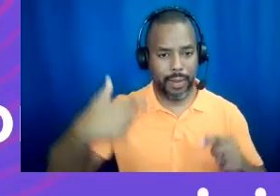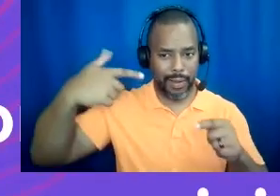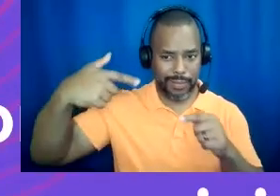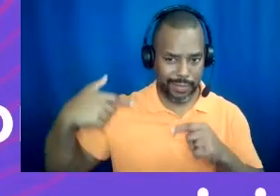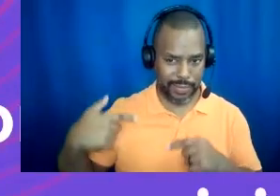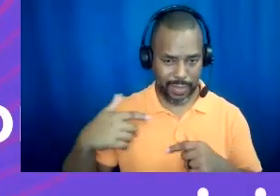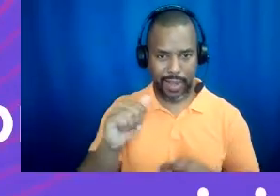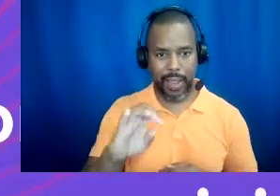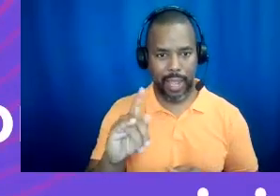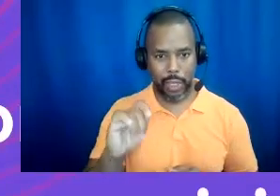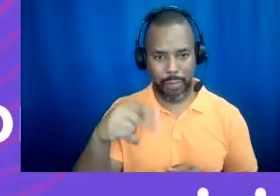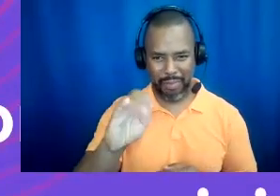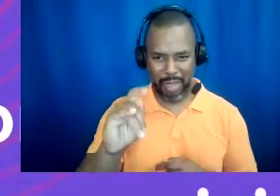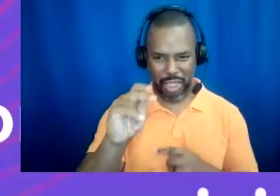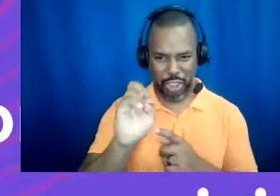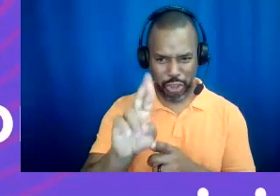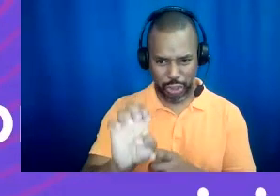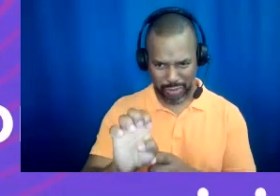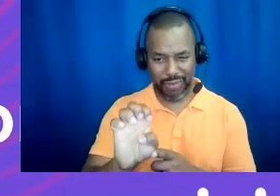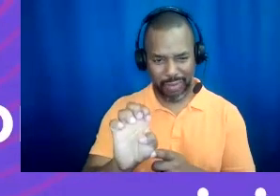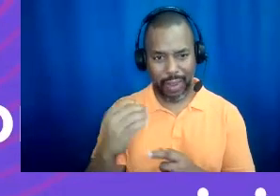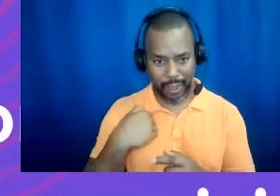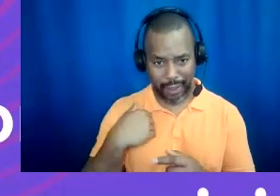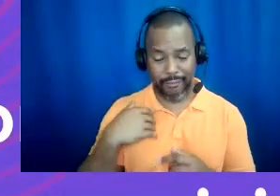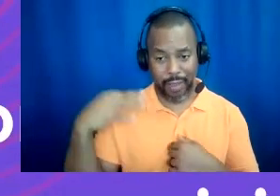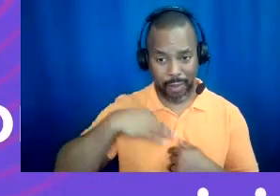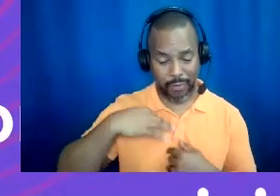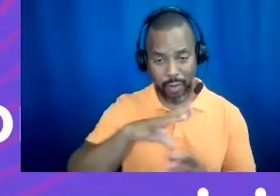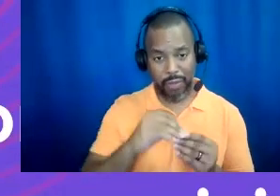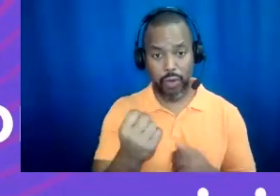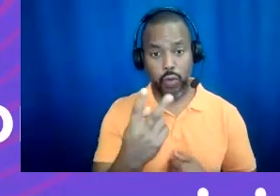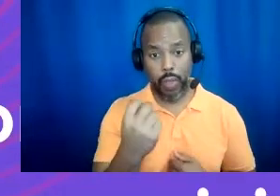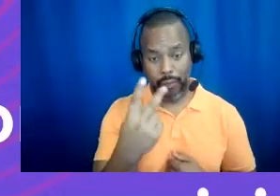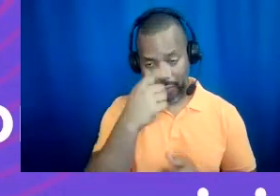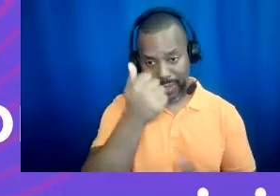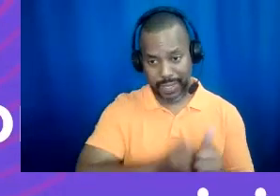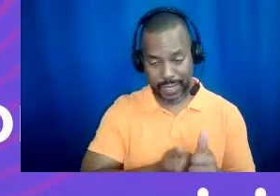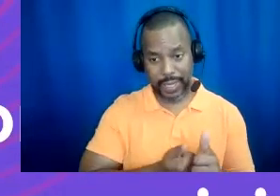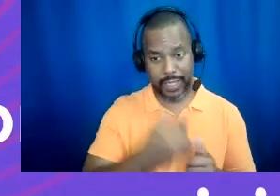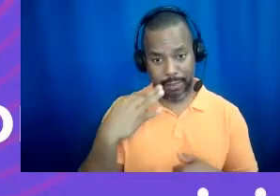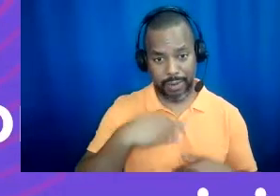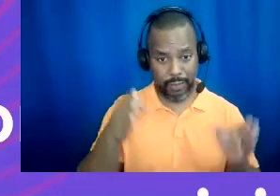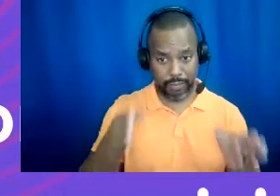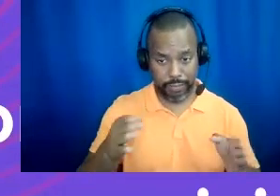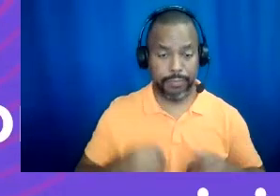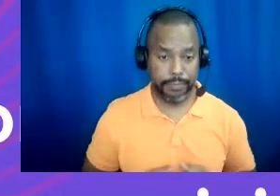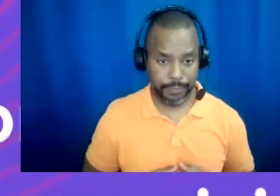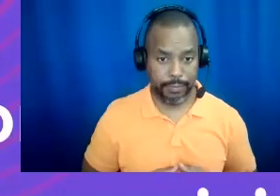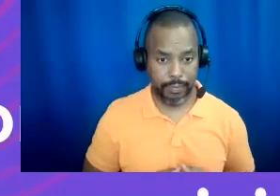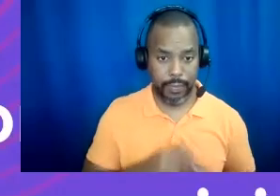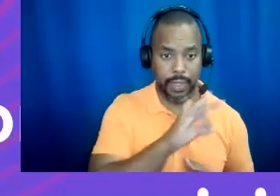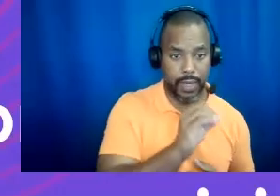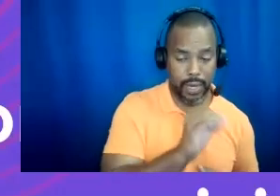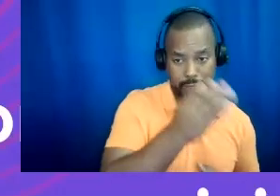acupuncture benefit under this plan or under both of the plans. You get 12 visits per benefit period. Members on our 90/70 plan have